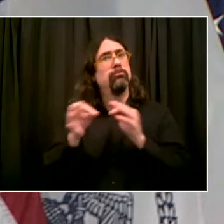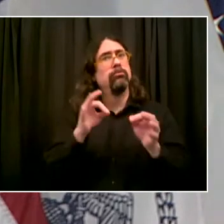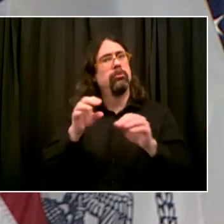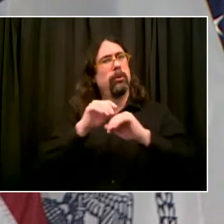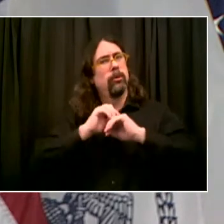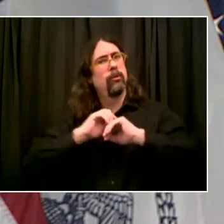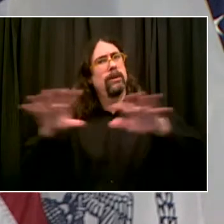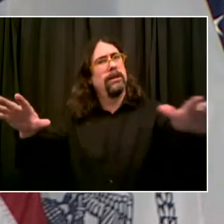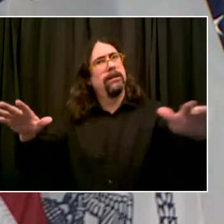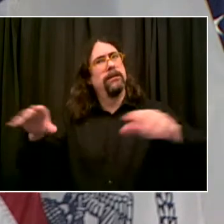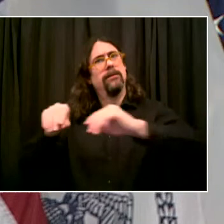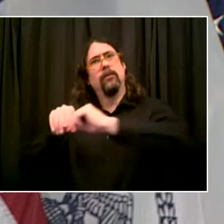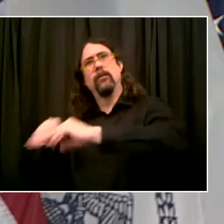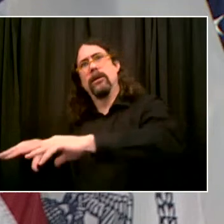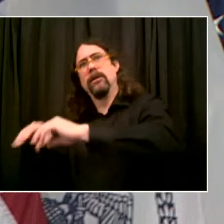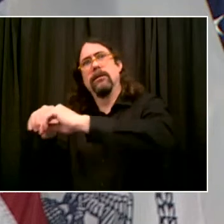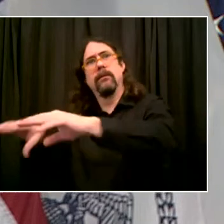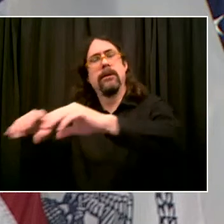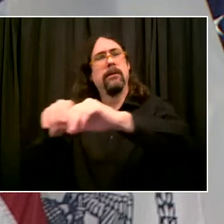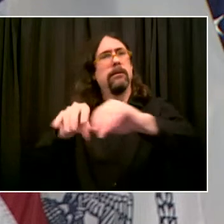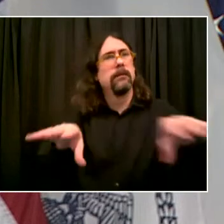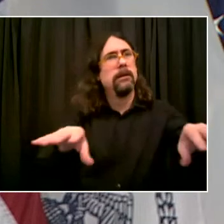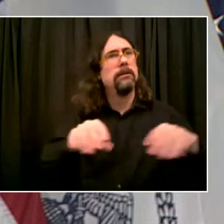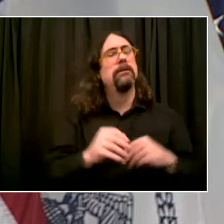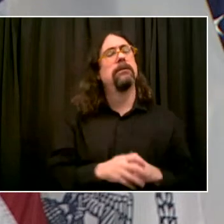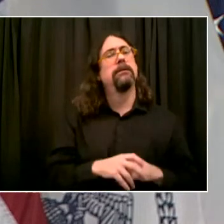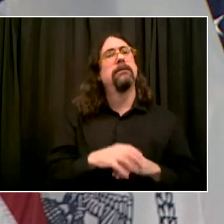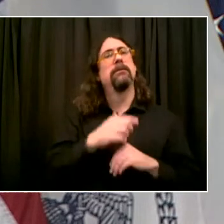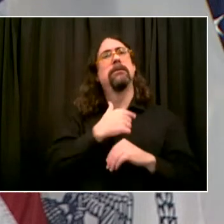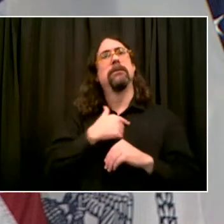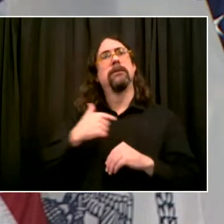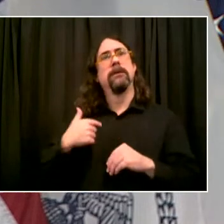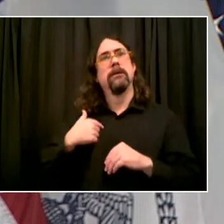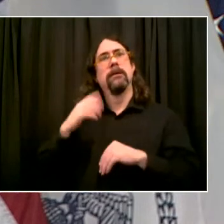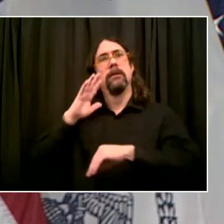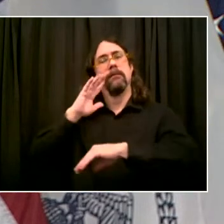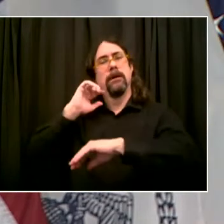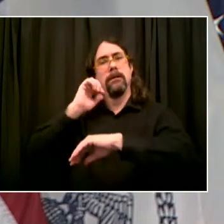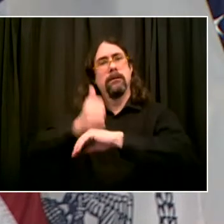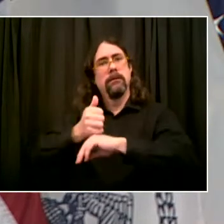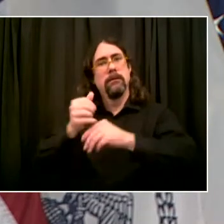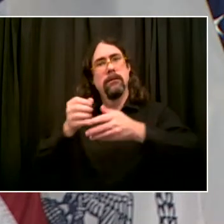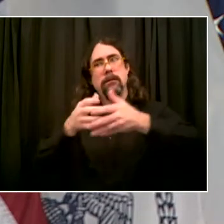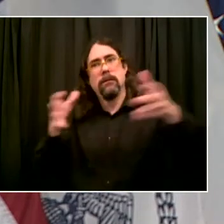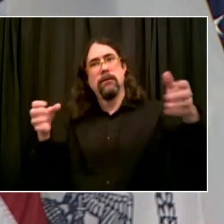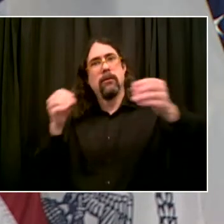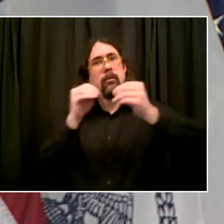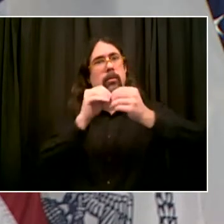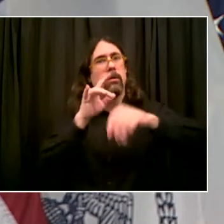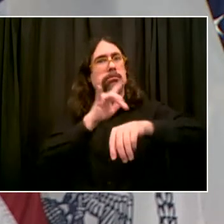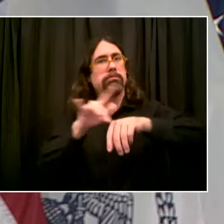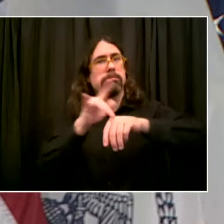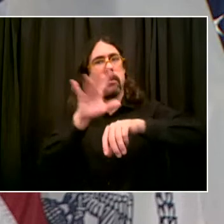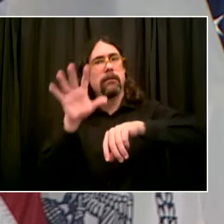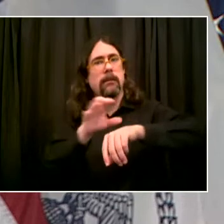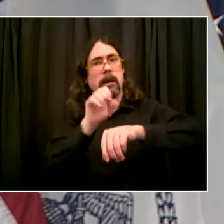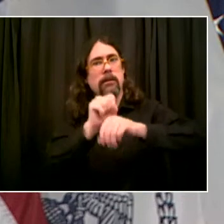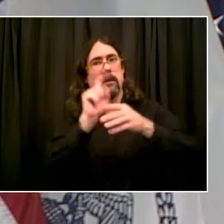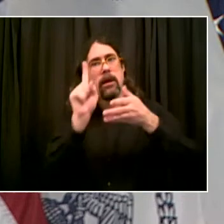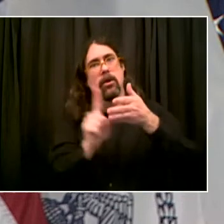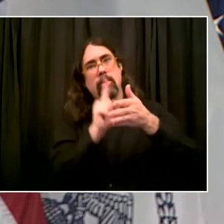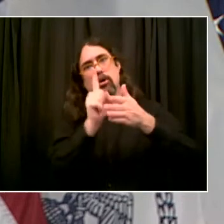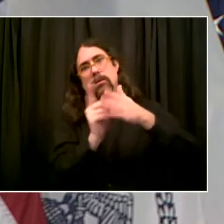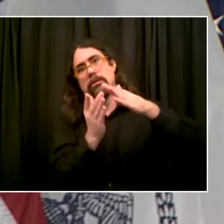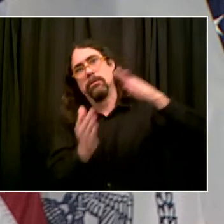family plan. If someone's an essential worker from the community, they can bring in, for example, older relatives